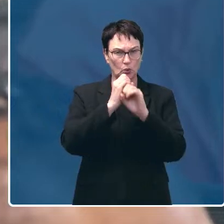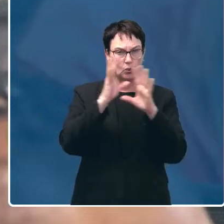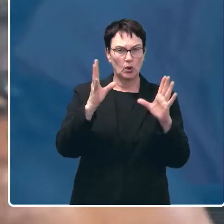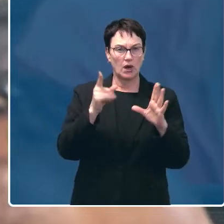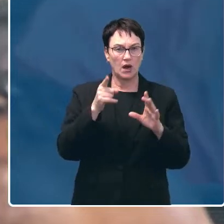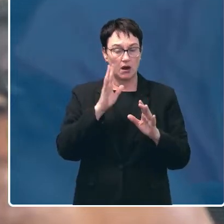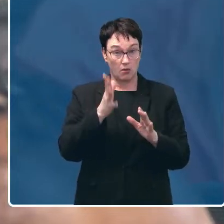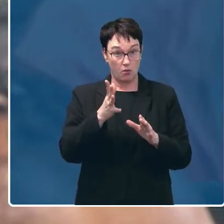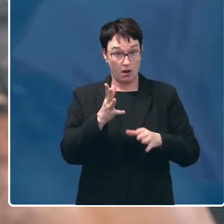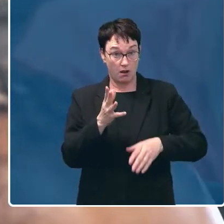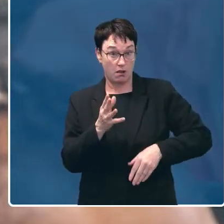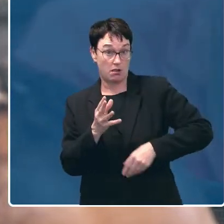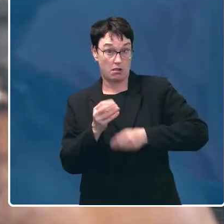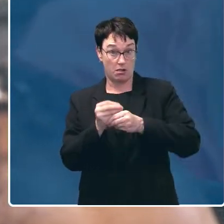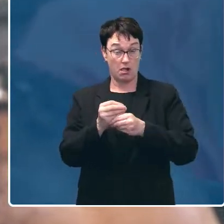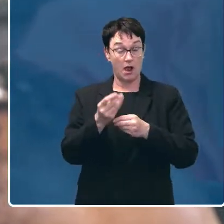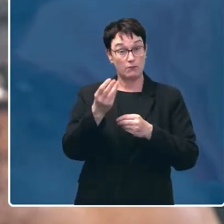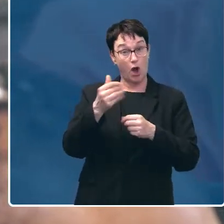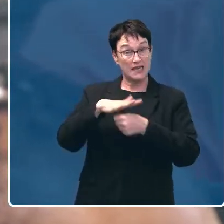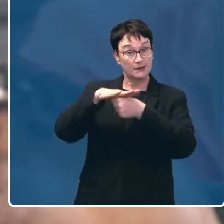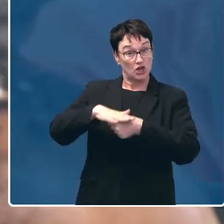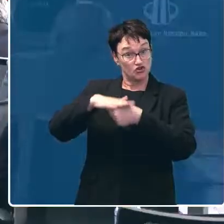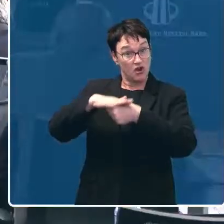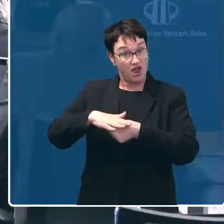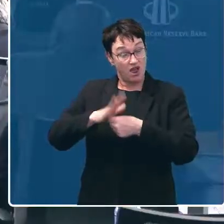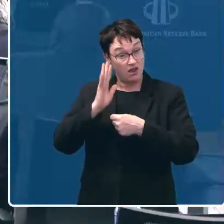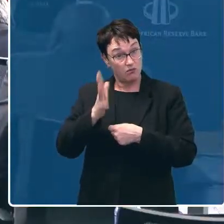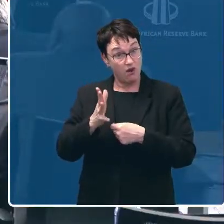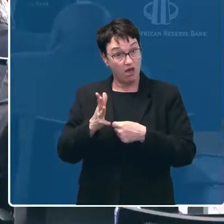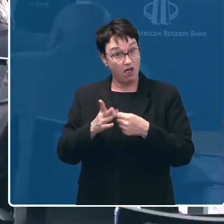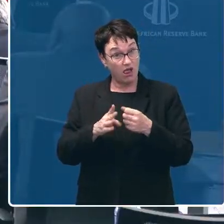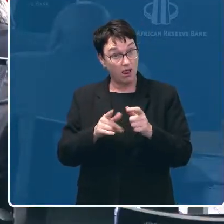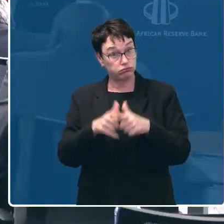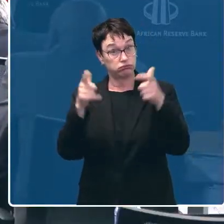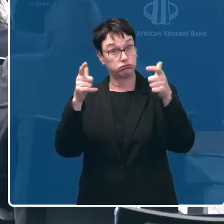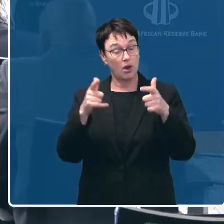to price pressures if it is in fact enacted? Thank you.